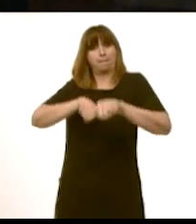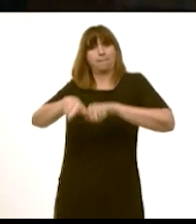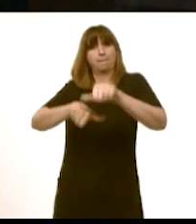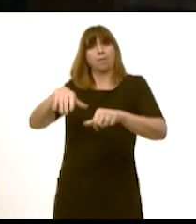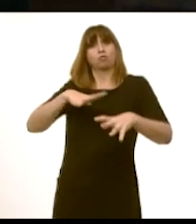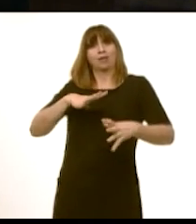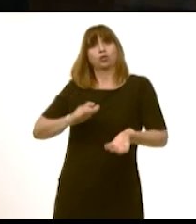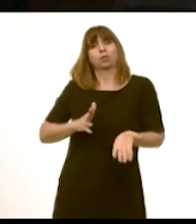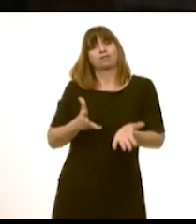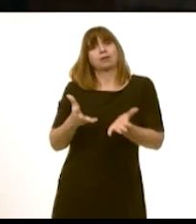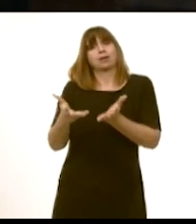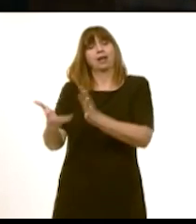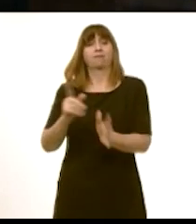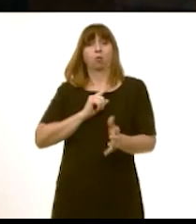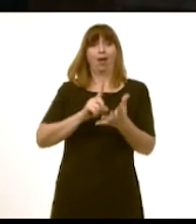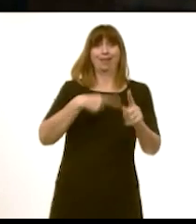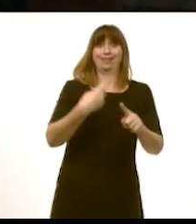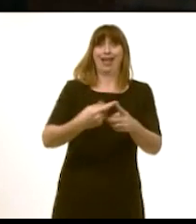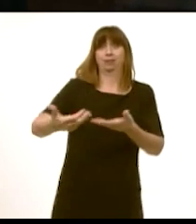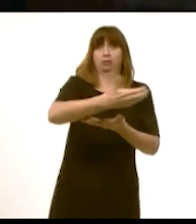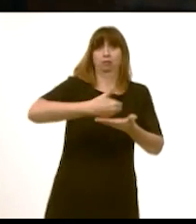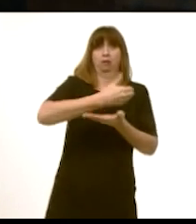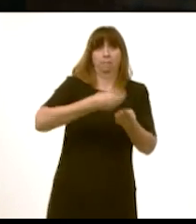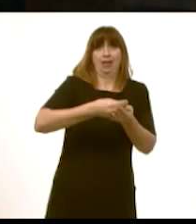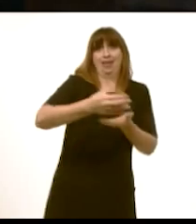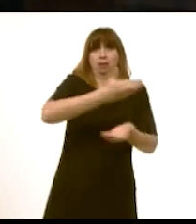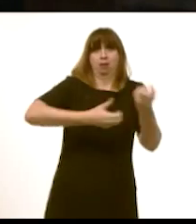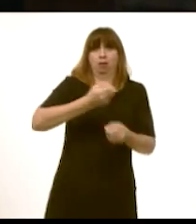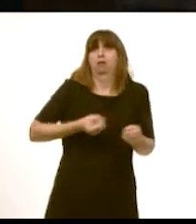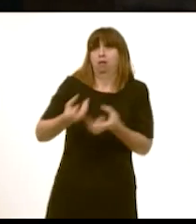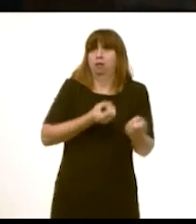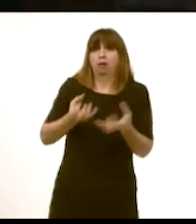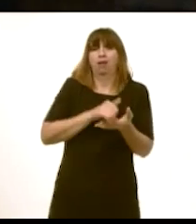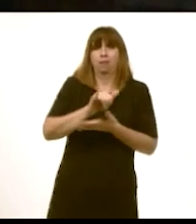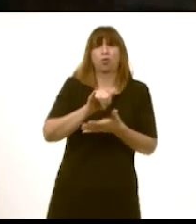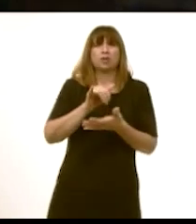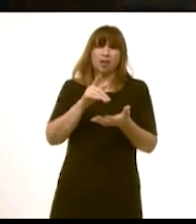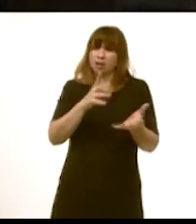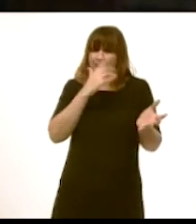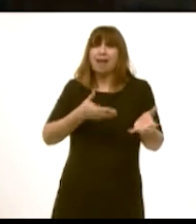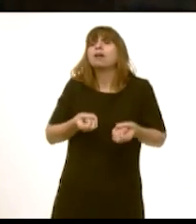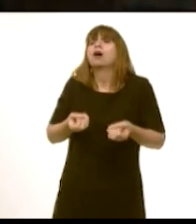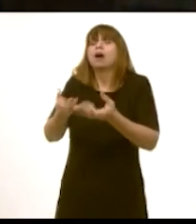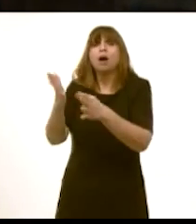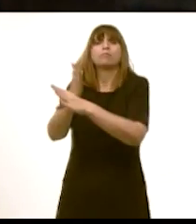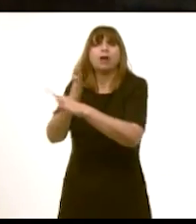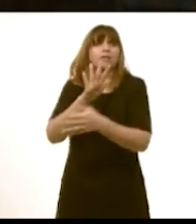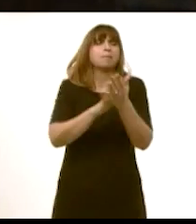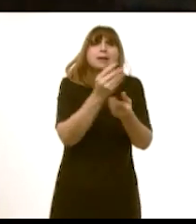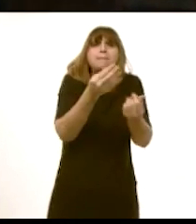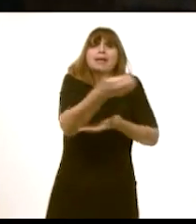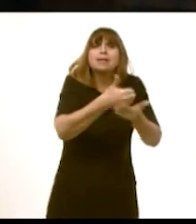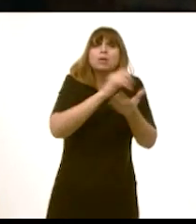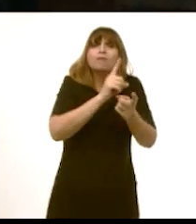airport so that taxpayers' money can be recovered and the Welsh Government can get on with concentrating on the public's priorities, such as protecting